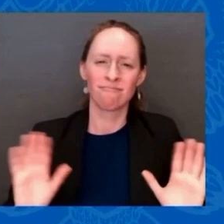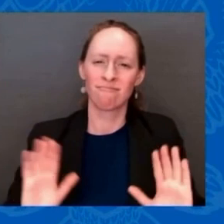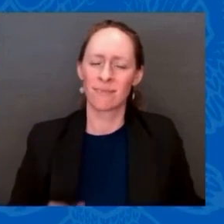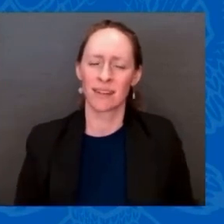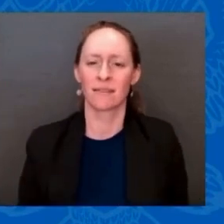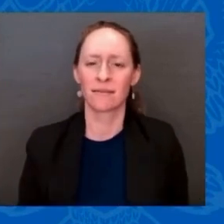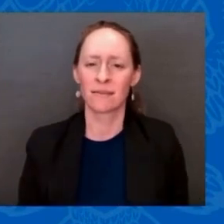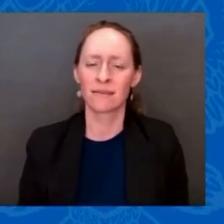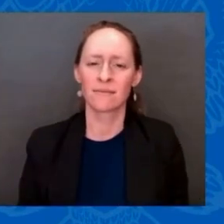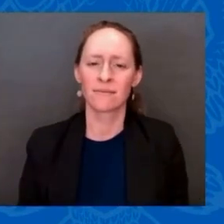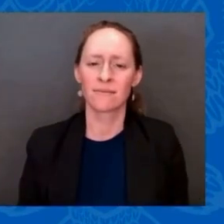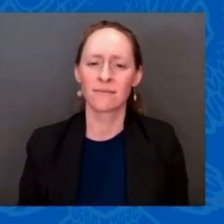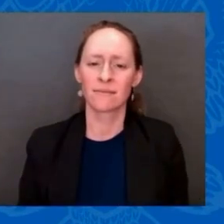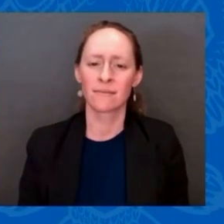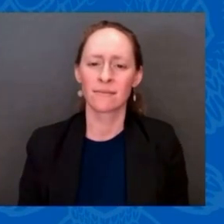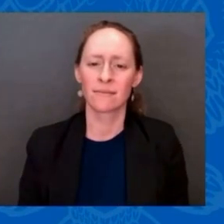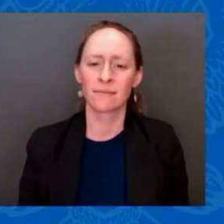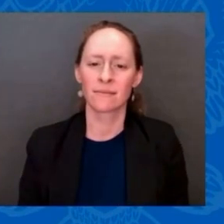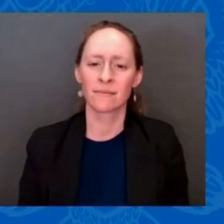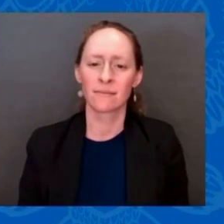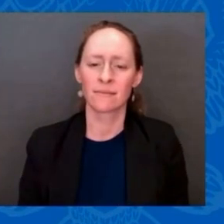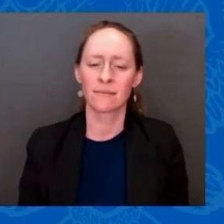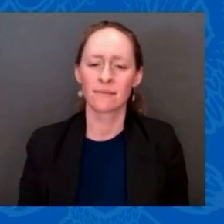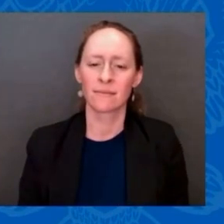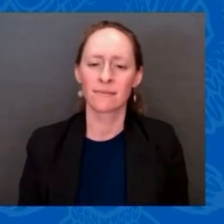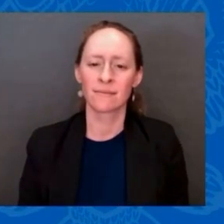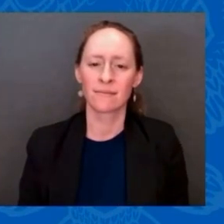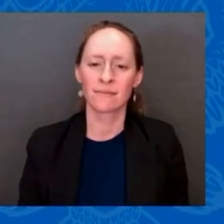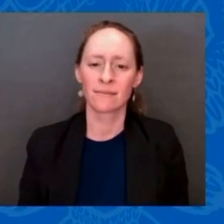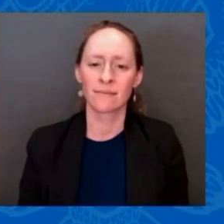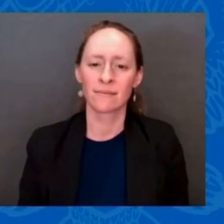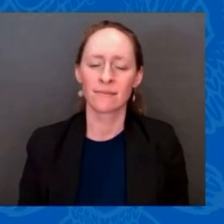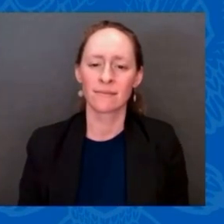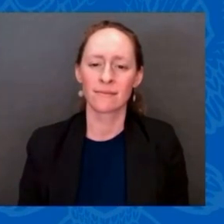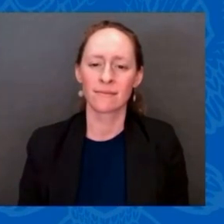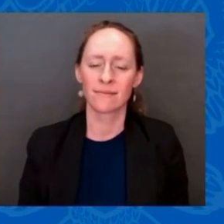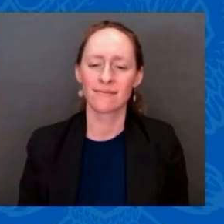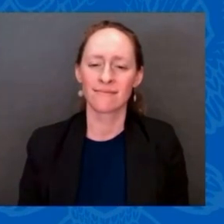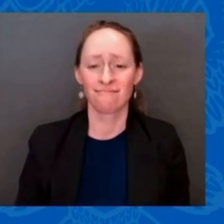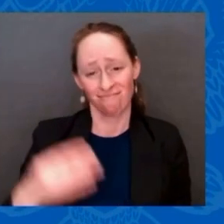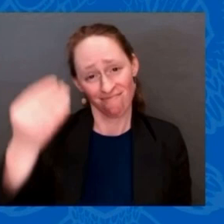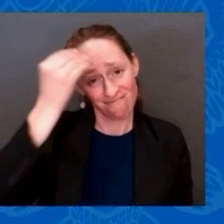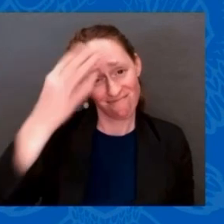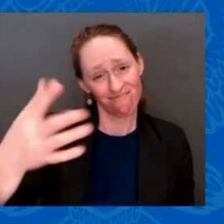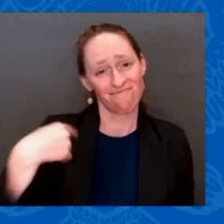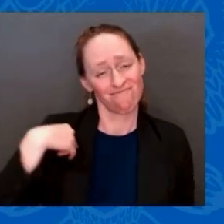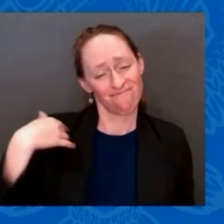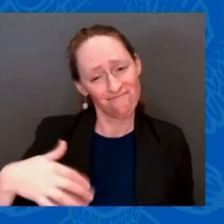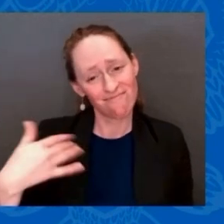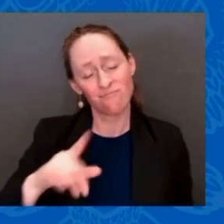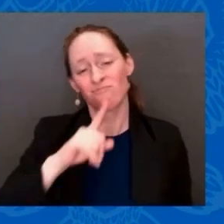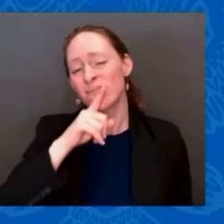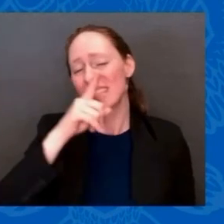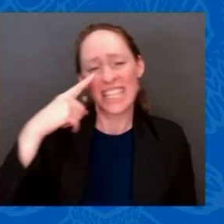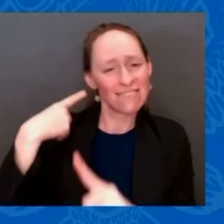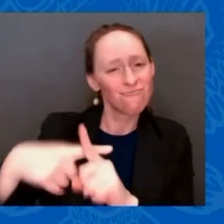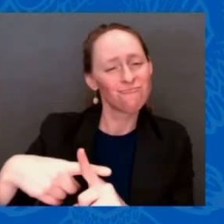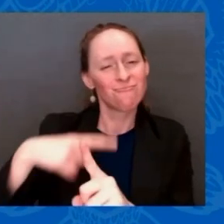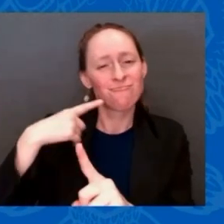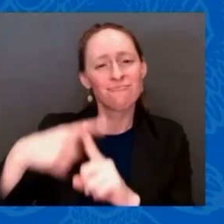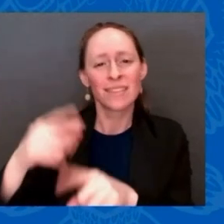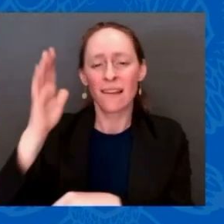I can honestly say I've never been more optimistic about America's future. I swear to God. I've never been more optimistic. You just have to remember who we